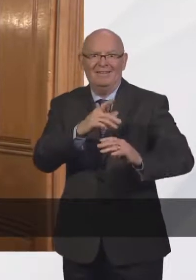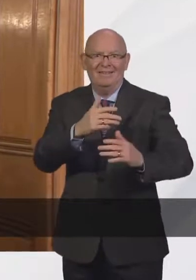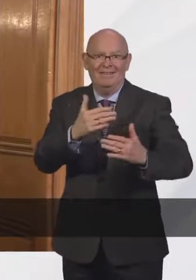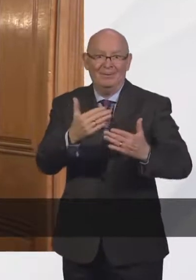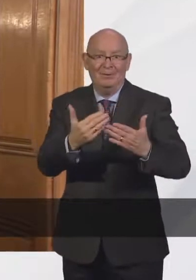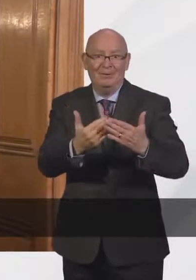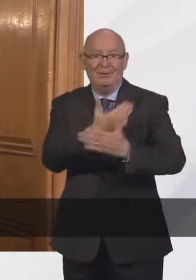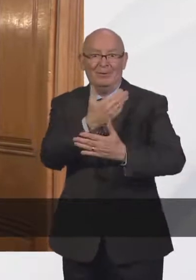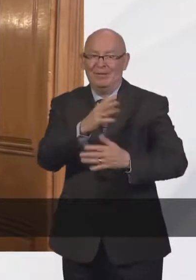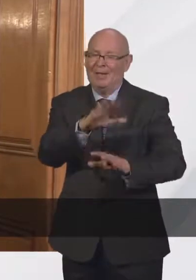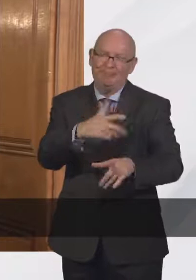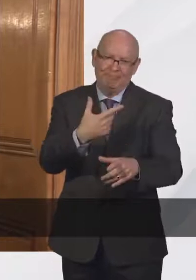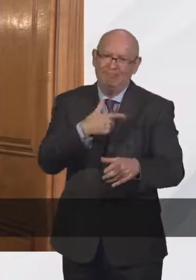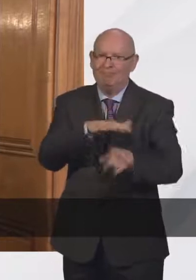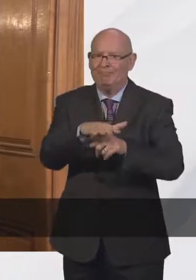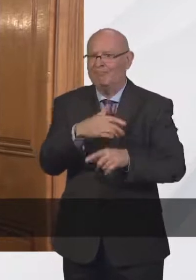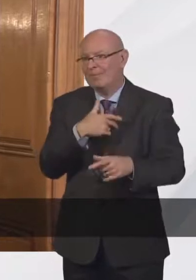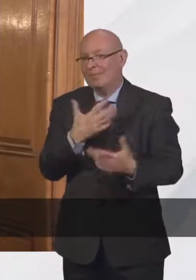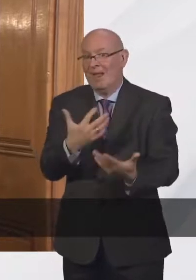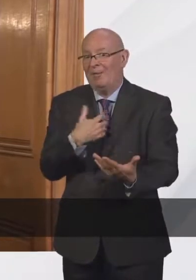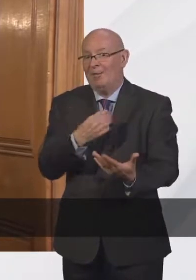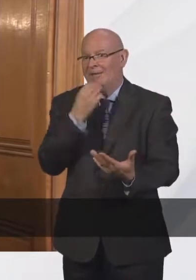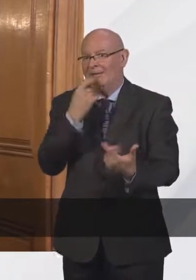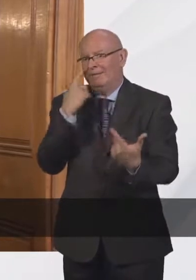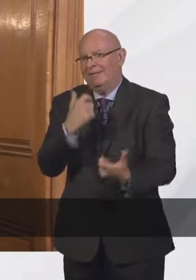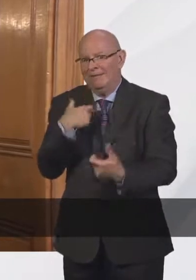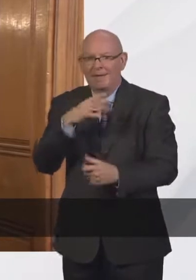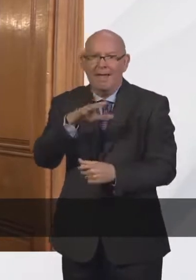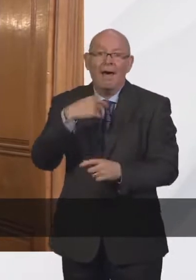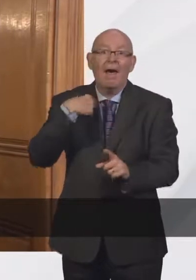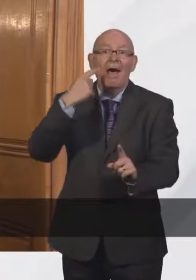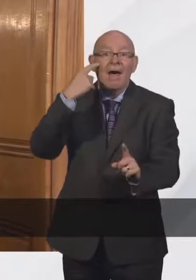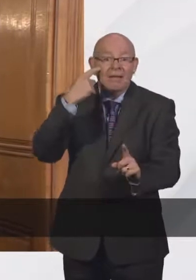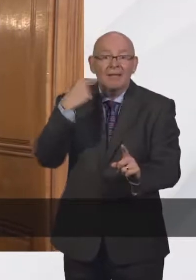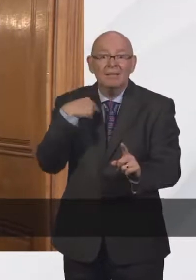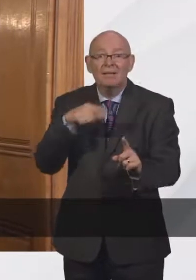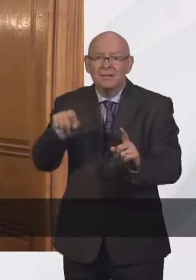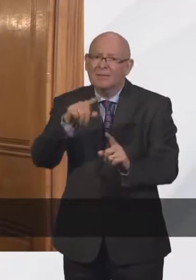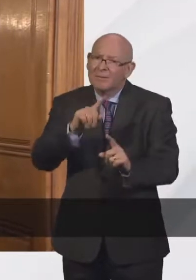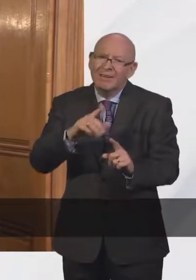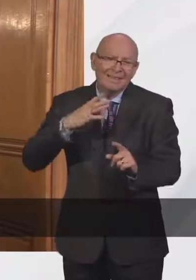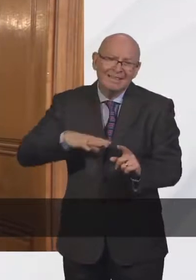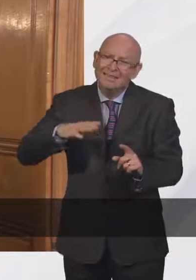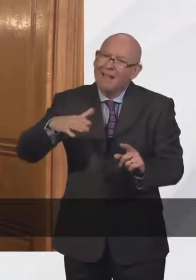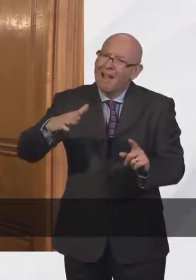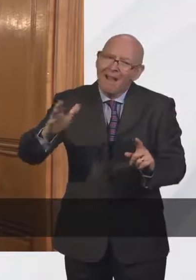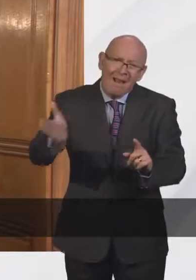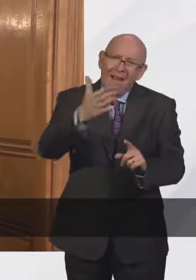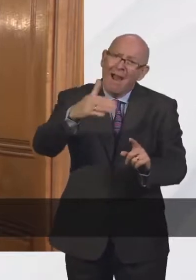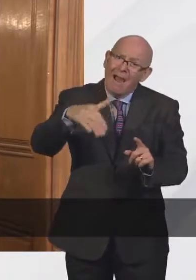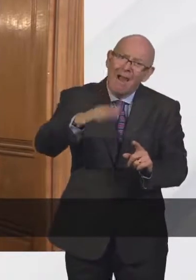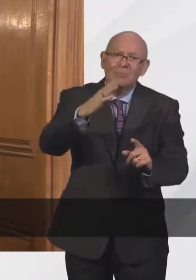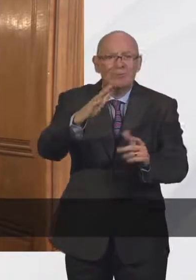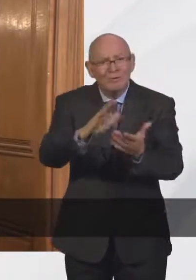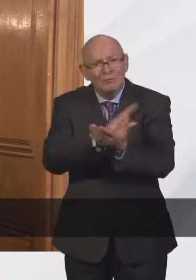that I also want to see everybody being careful, staying alert, and following the guidance. And so far,